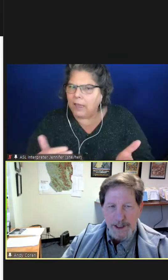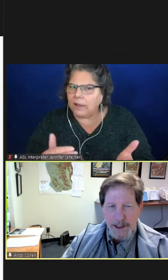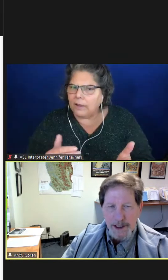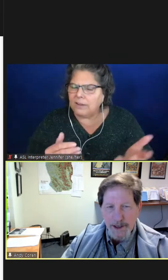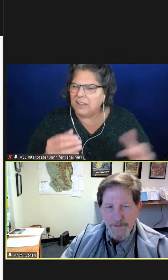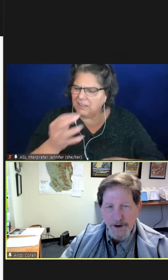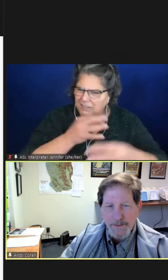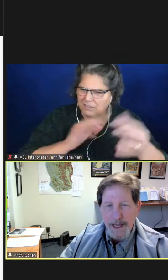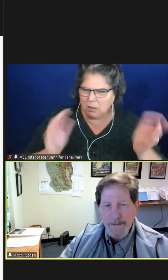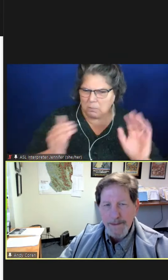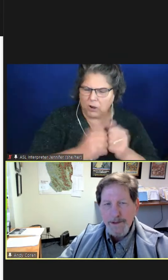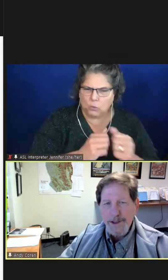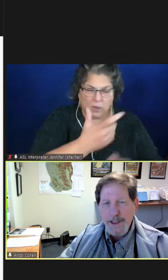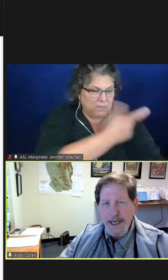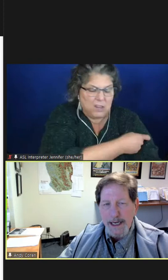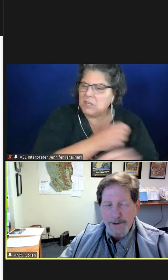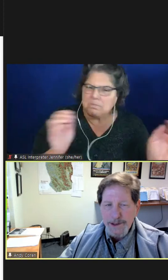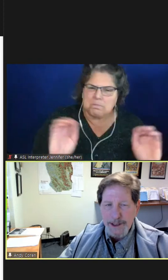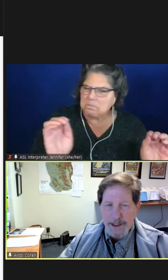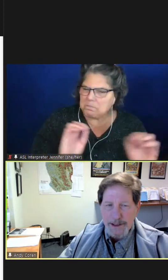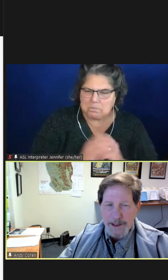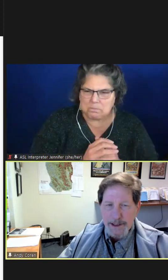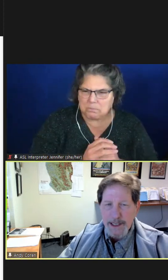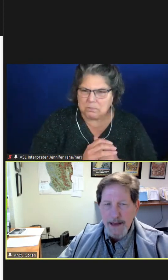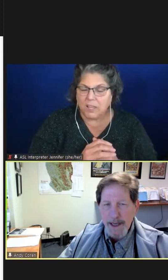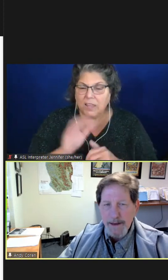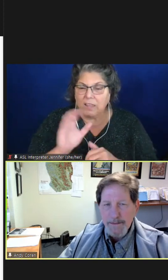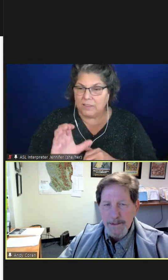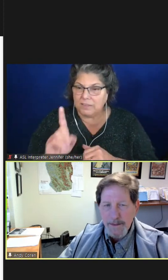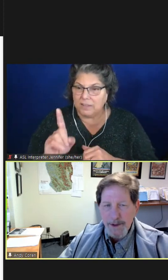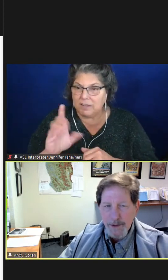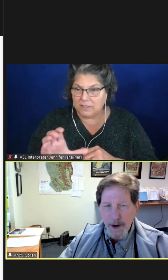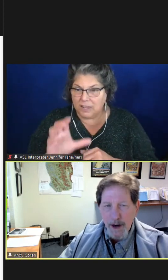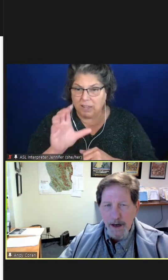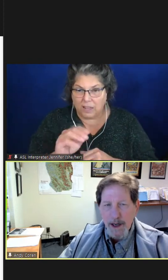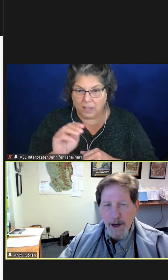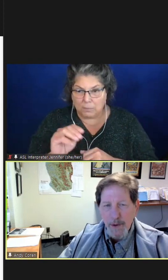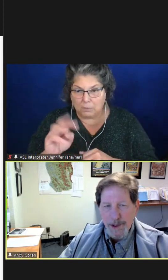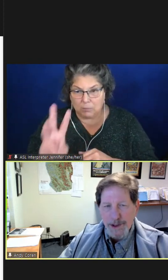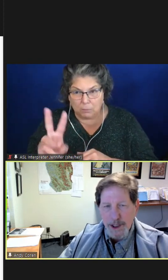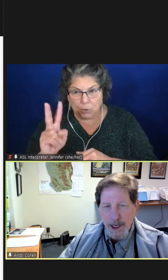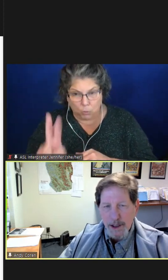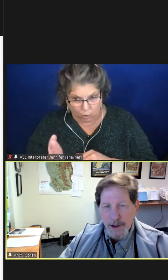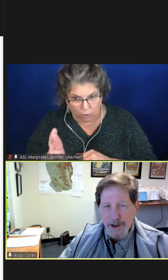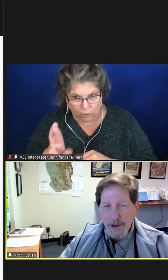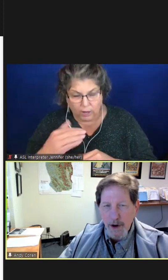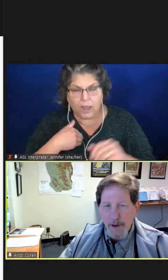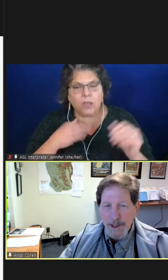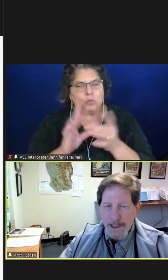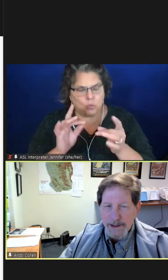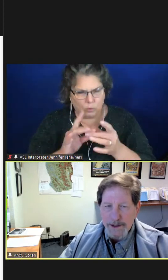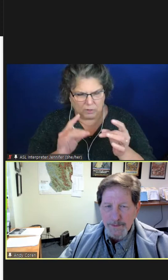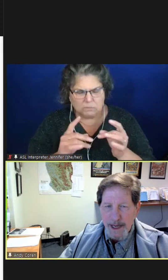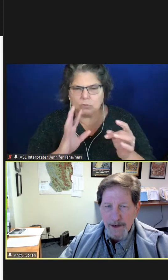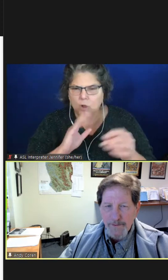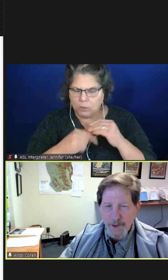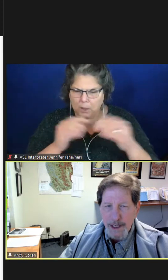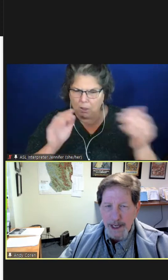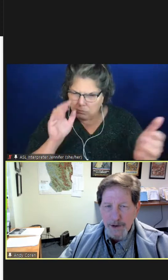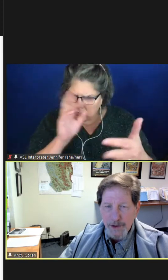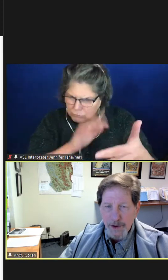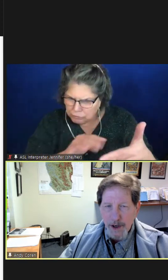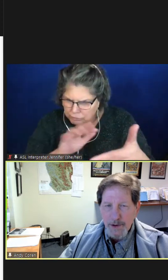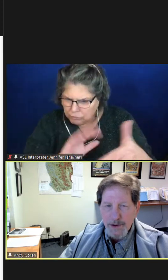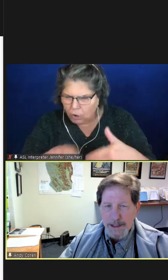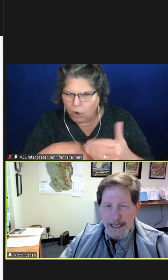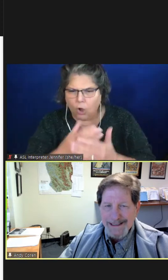recent study that confirmed that, published in the CDC's MMWR, which looked at all the cases from California